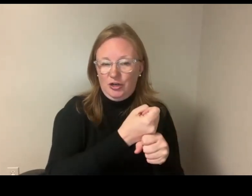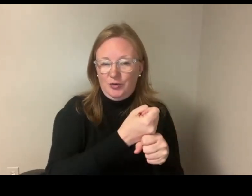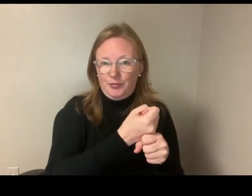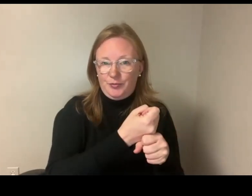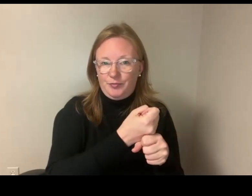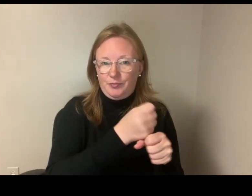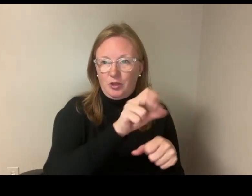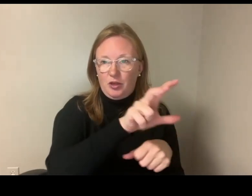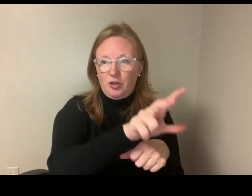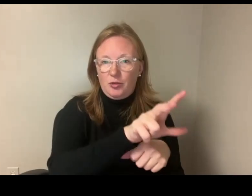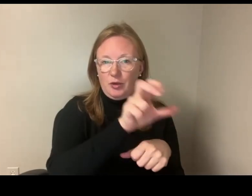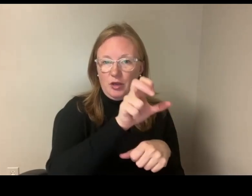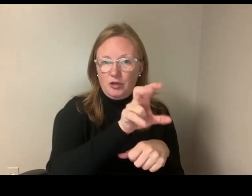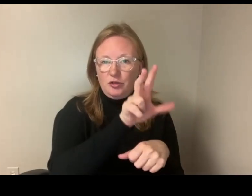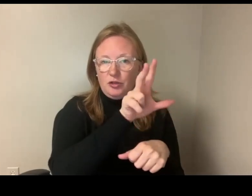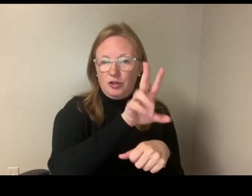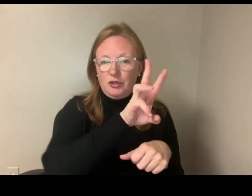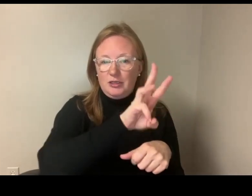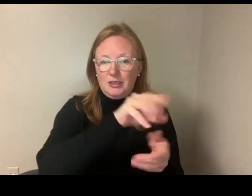for